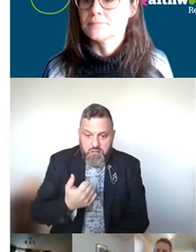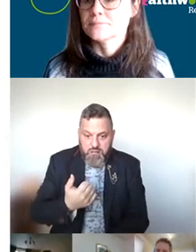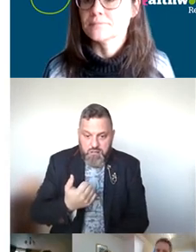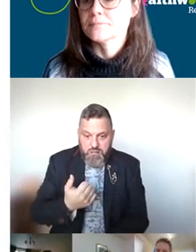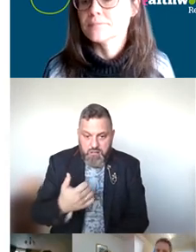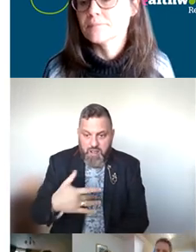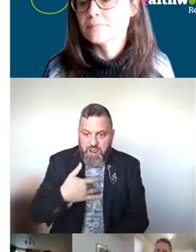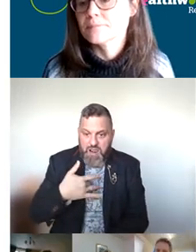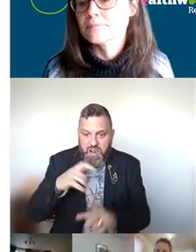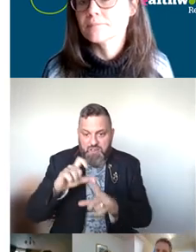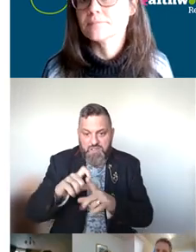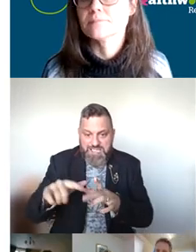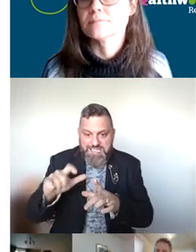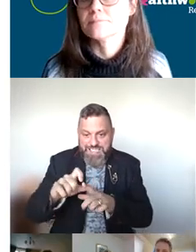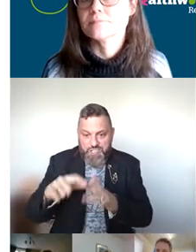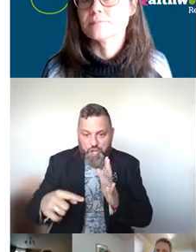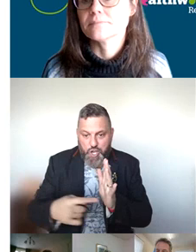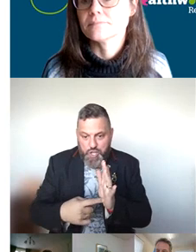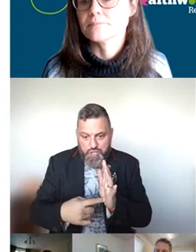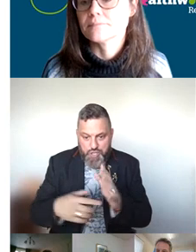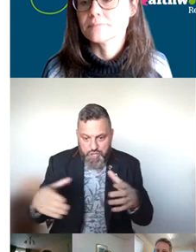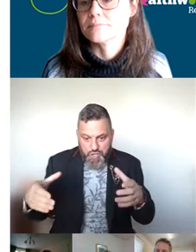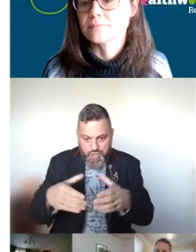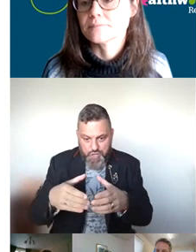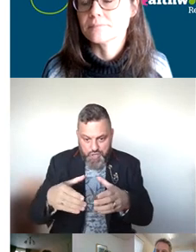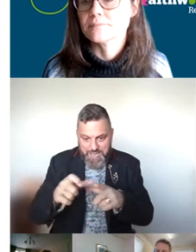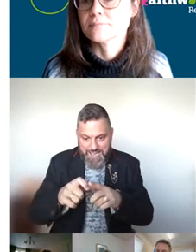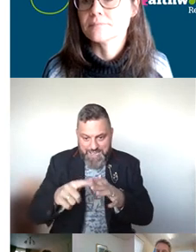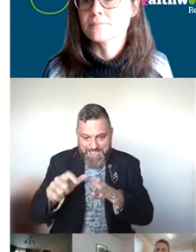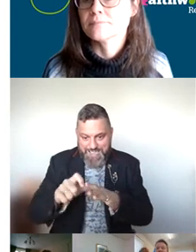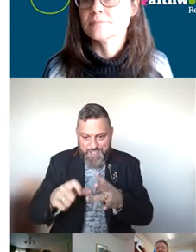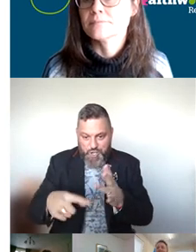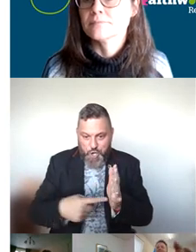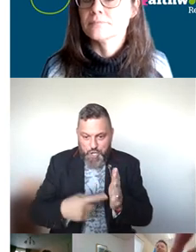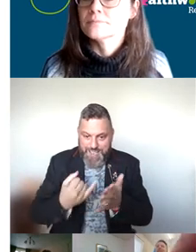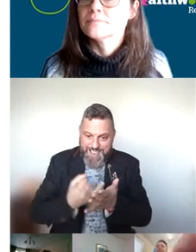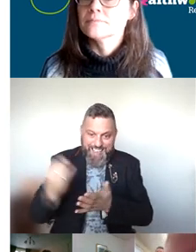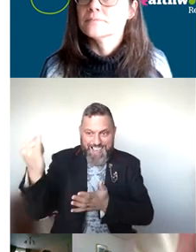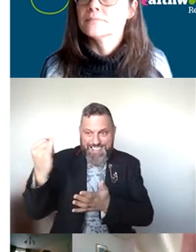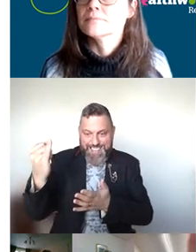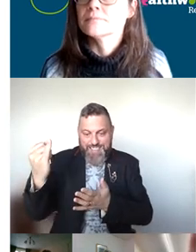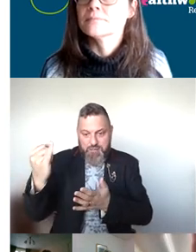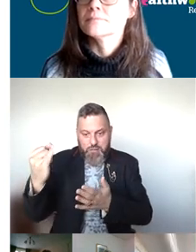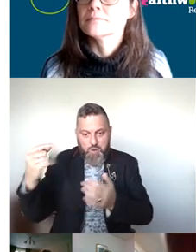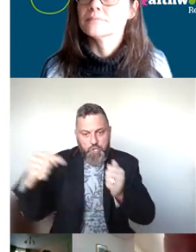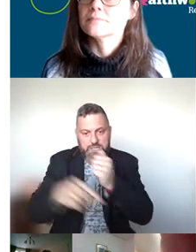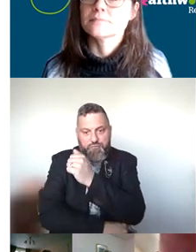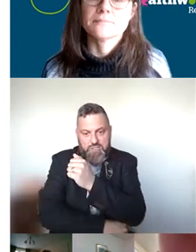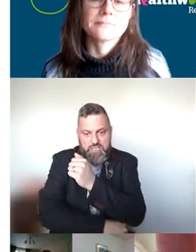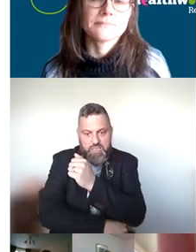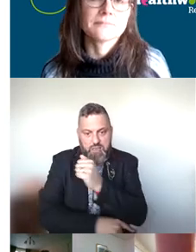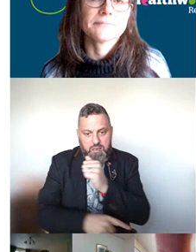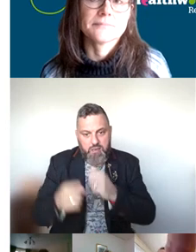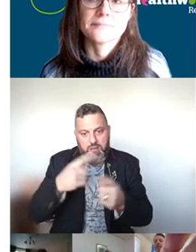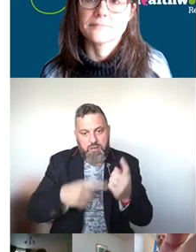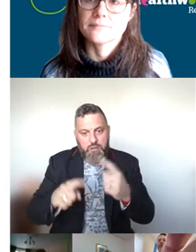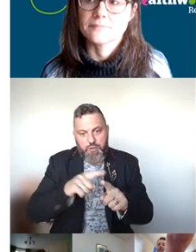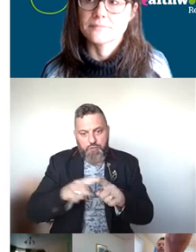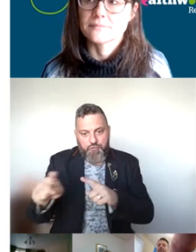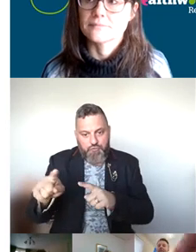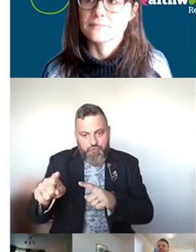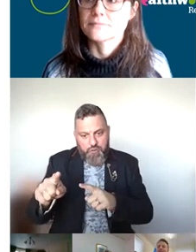I live in Didcot, and I'm part of a group called Didcot Against Austerity, and we've been trying for a number of years to see if we can get